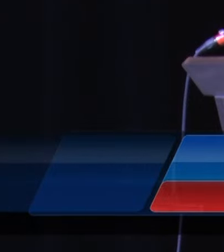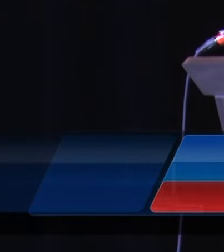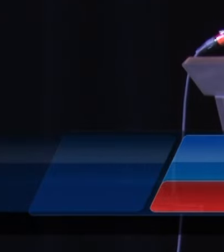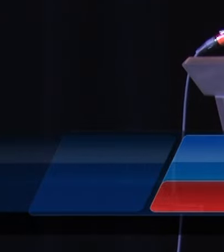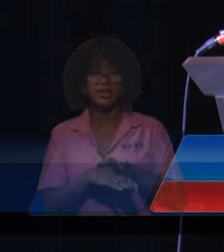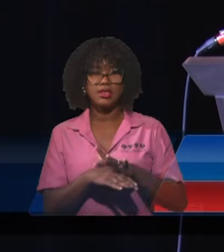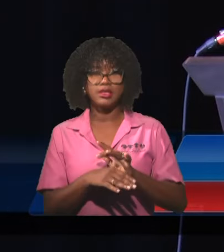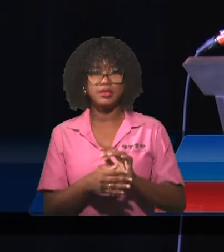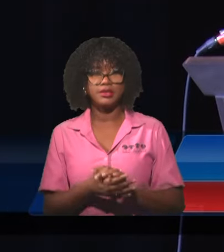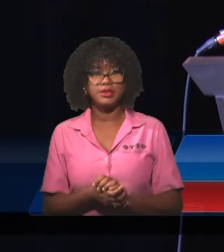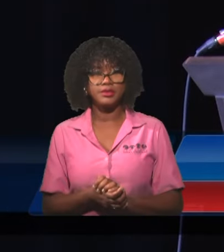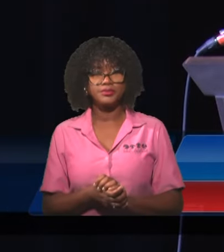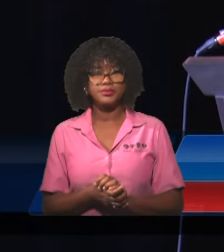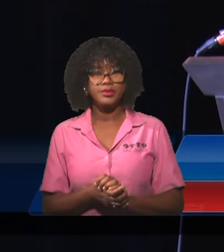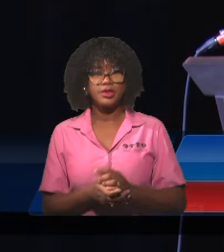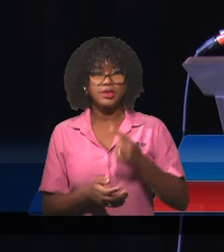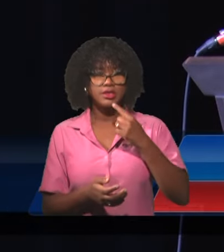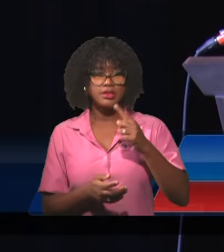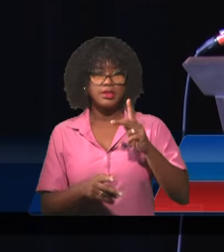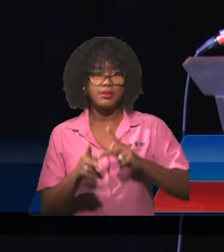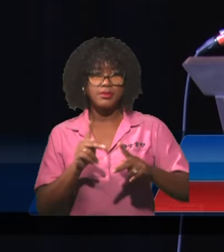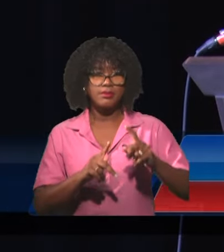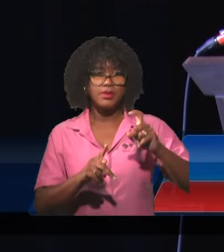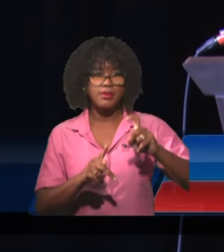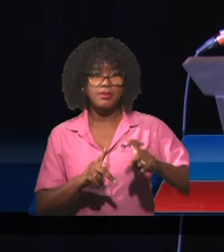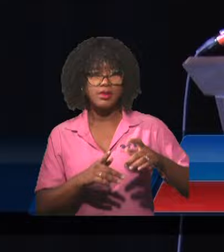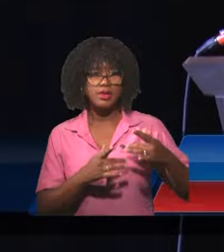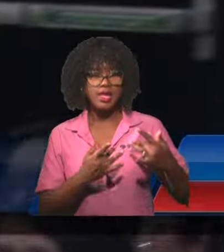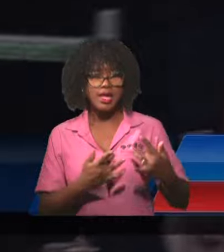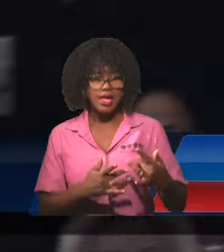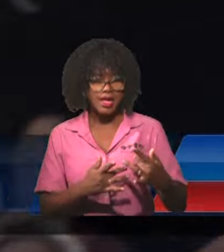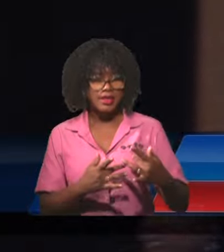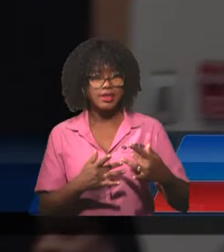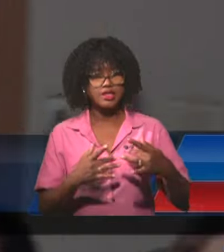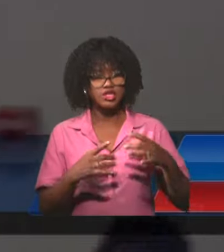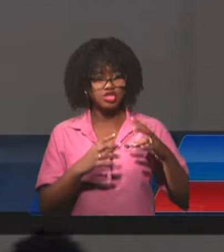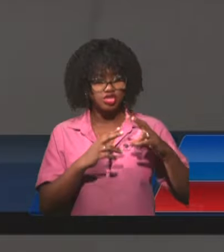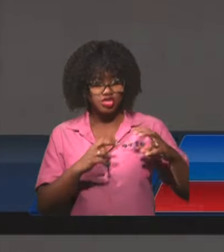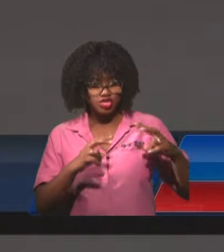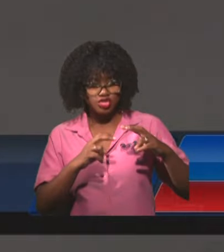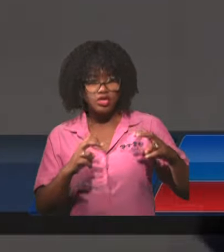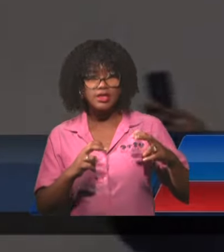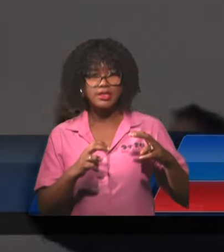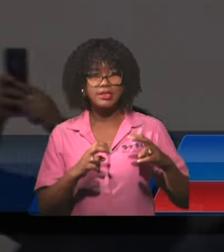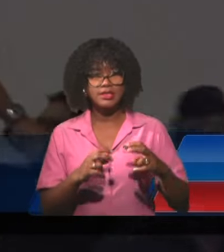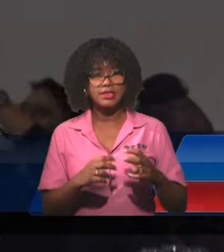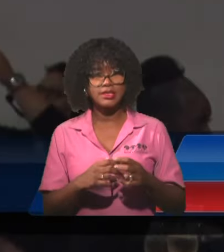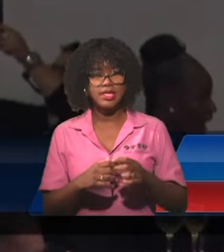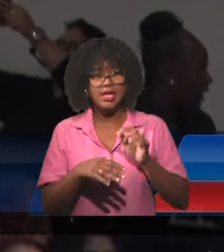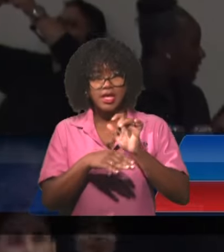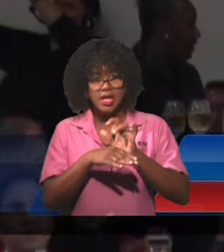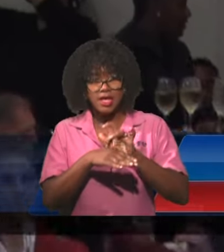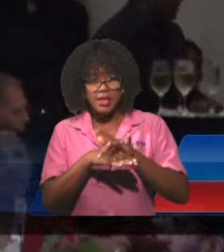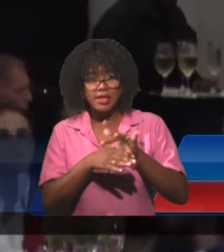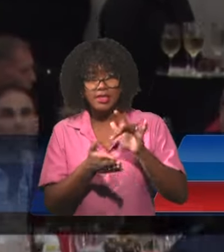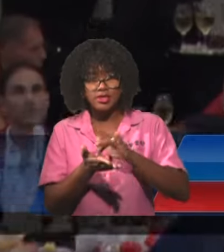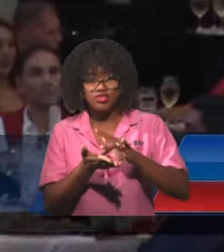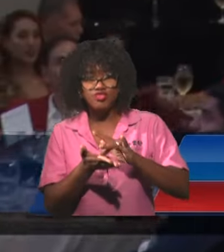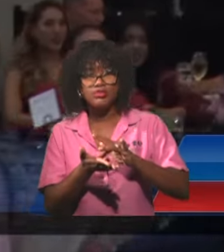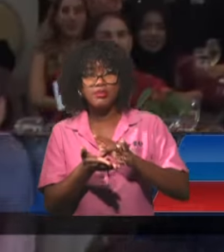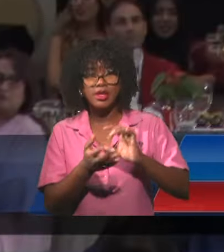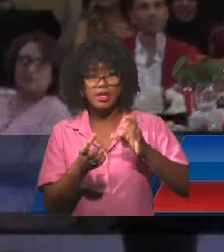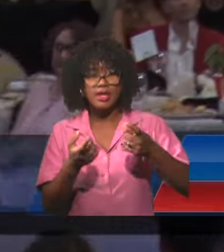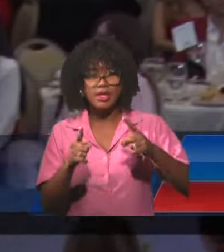Leanne Conniette-Bowen, who advises people to have a heart health check. She points out that early identification and treatment are advised, and